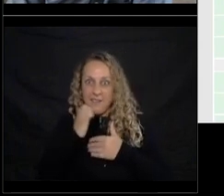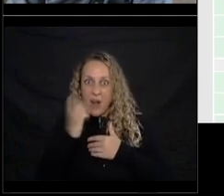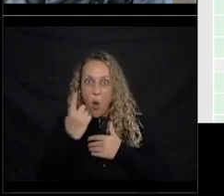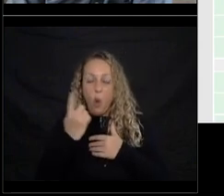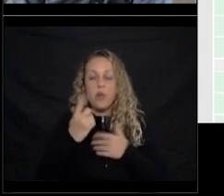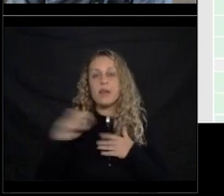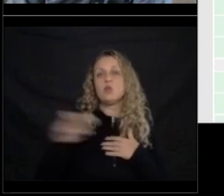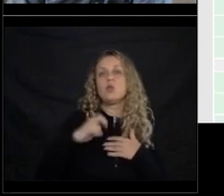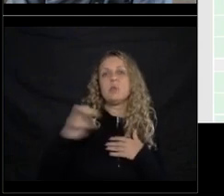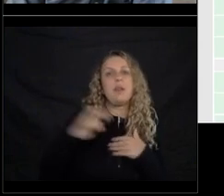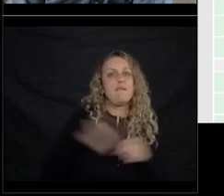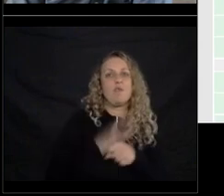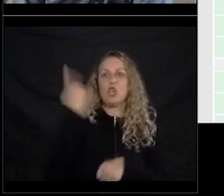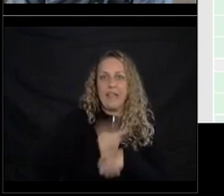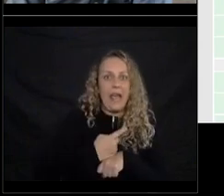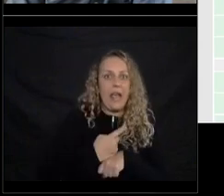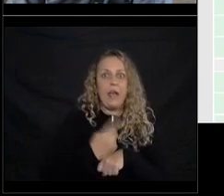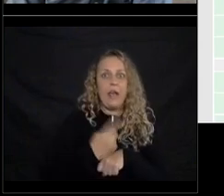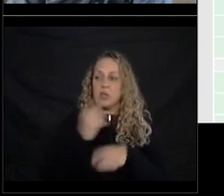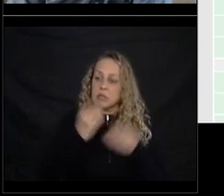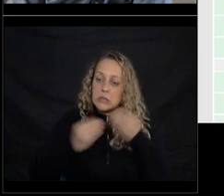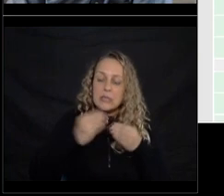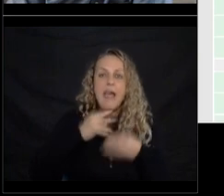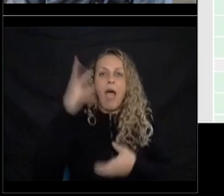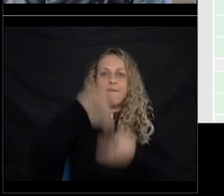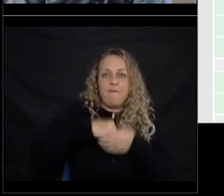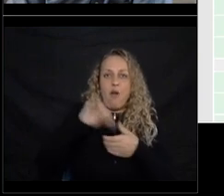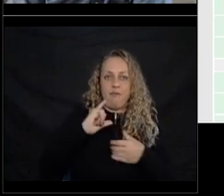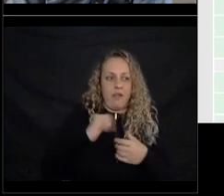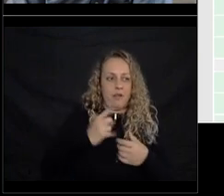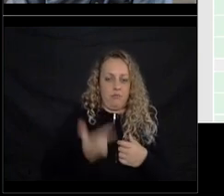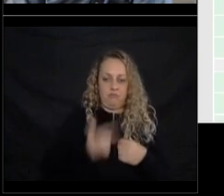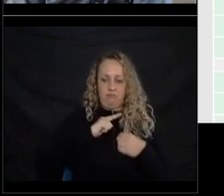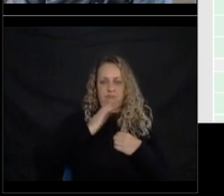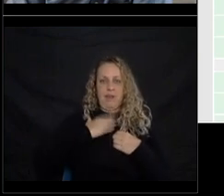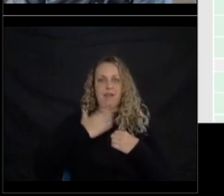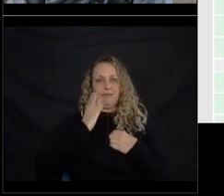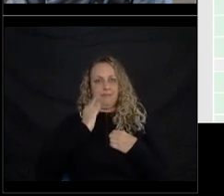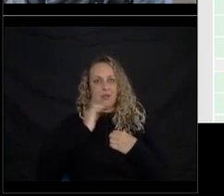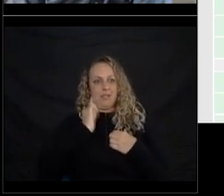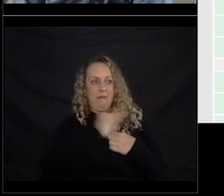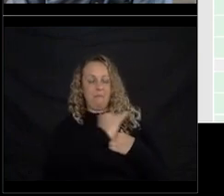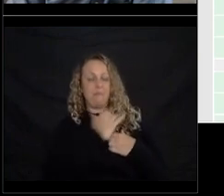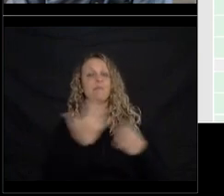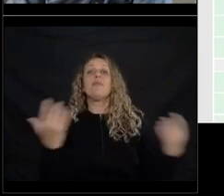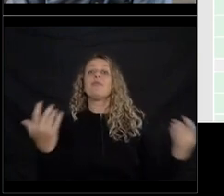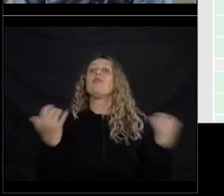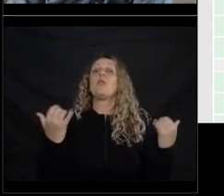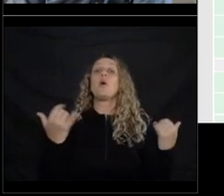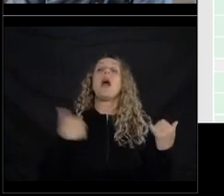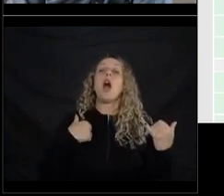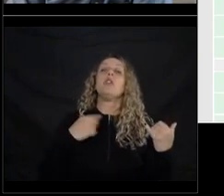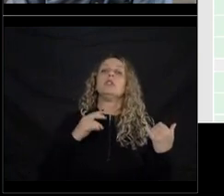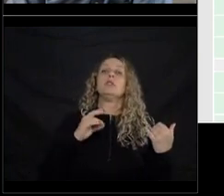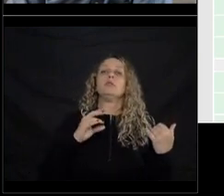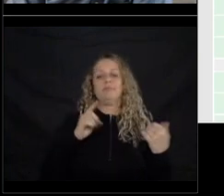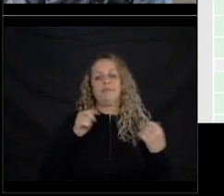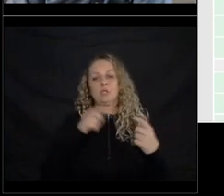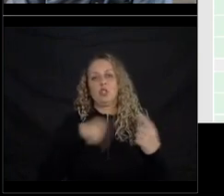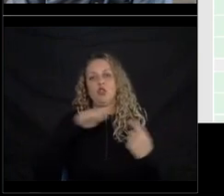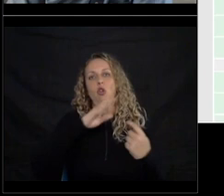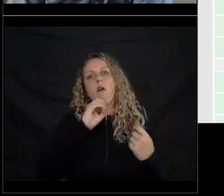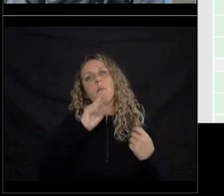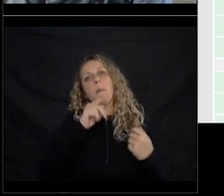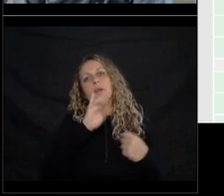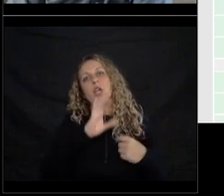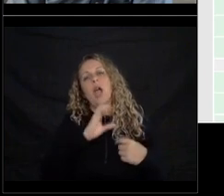an entire day, and participating in a real-life poverty simulation. And whereas Circles of Palm Beach County will convene participants who